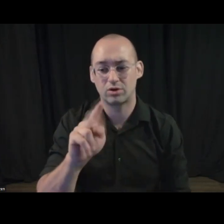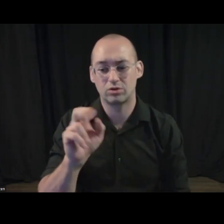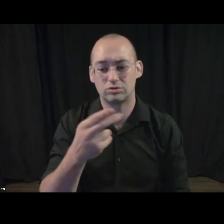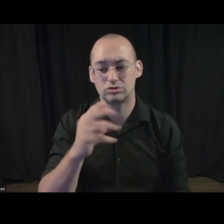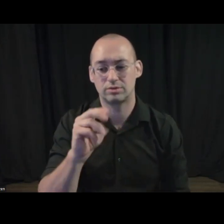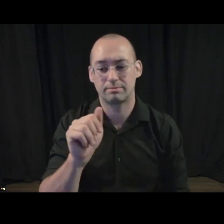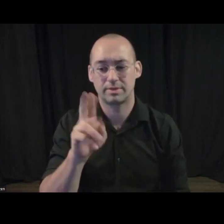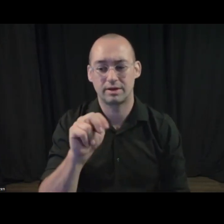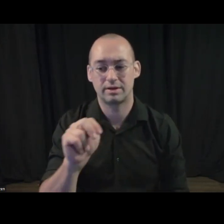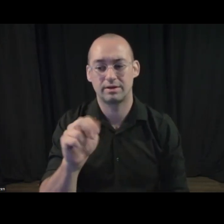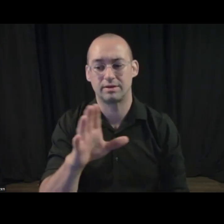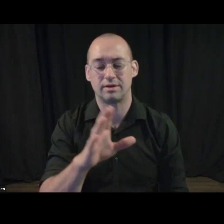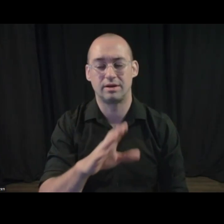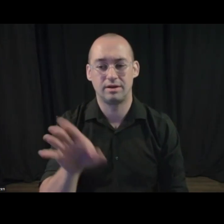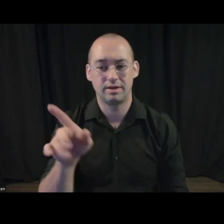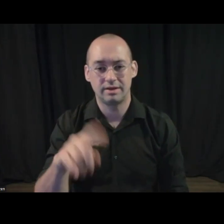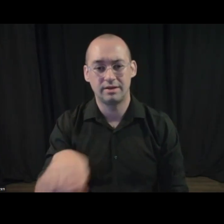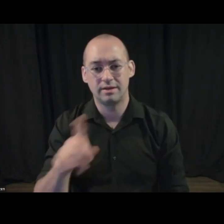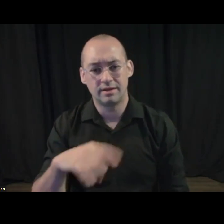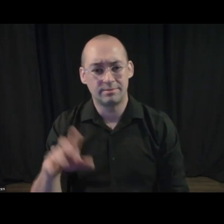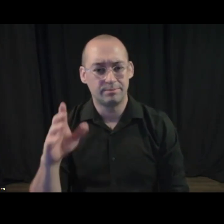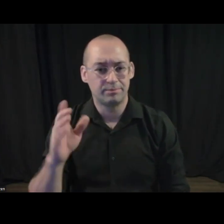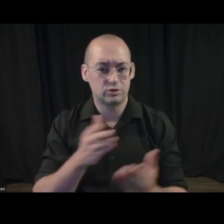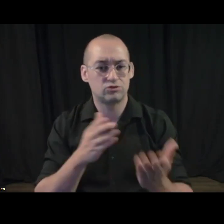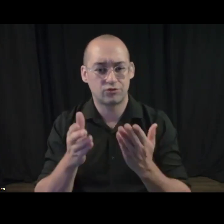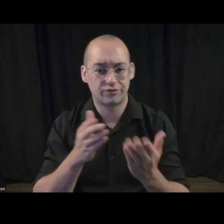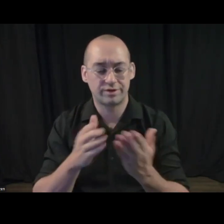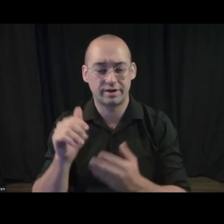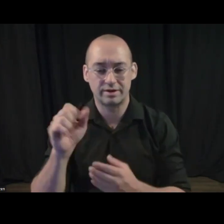Carden. Warren has been serving as the